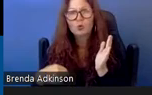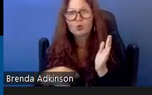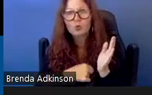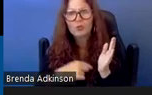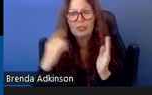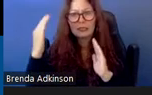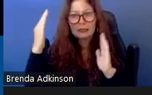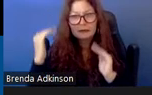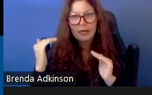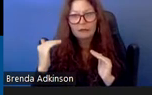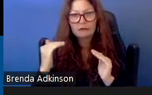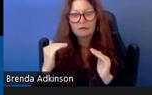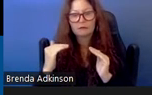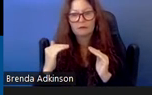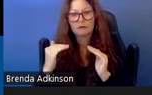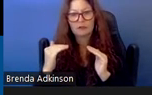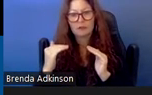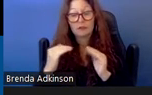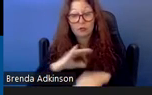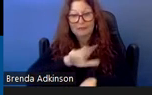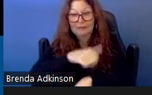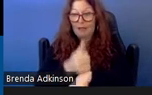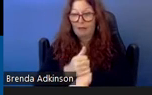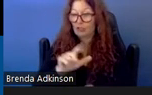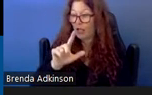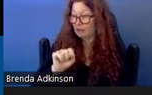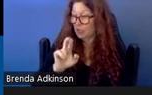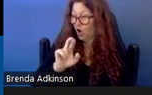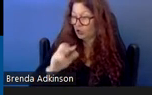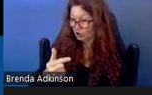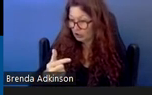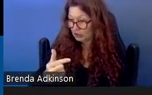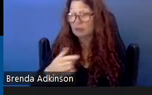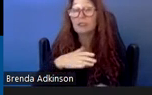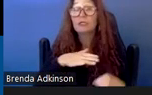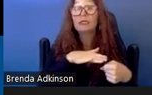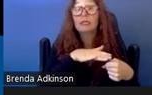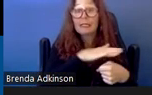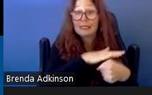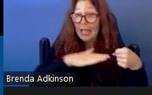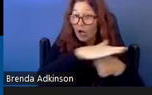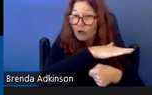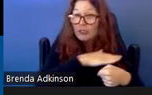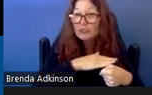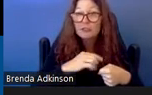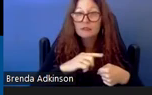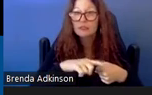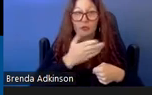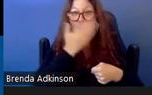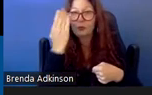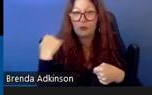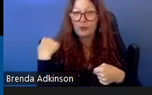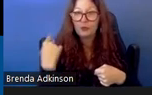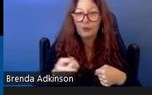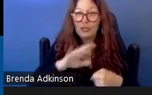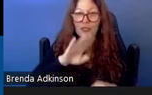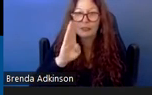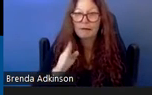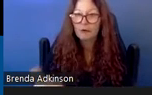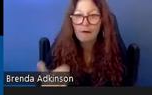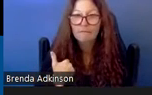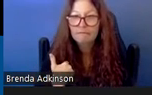to establish LTRGs in areas that they don't or haven't existed? And when would